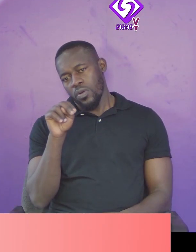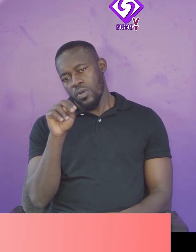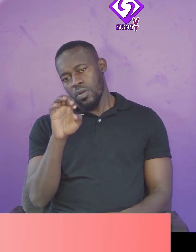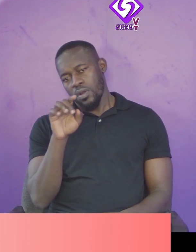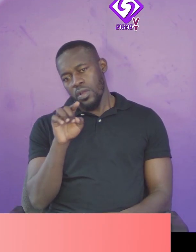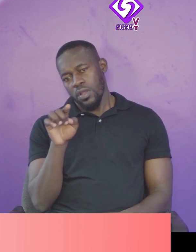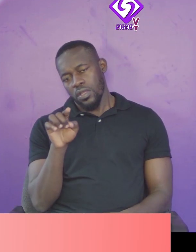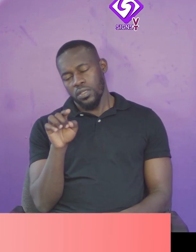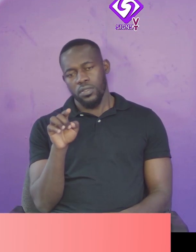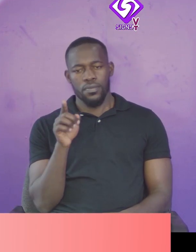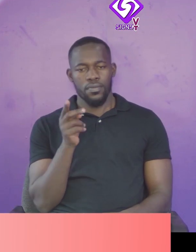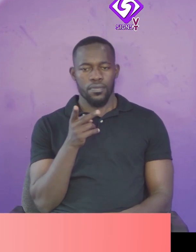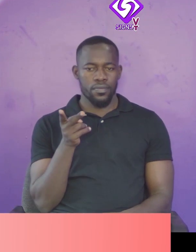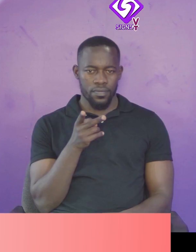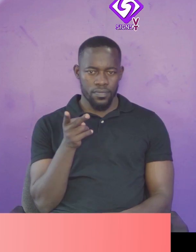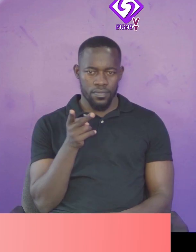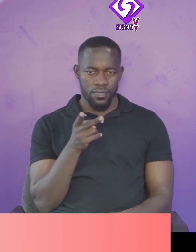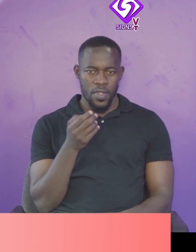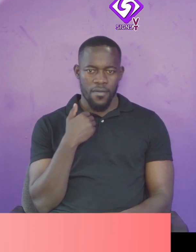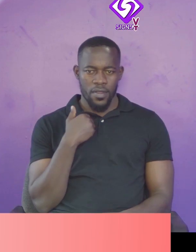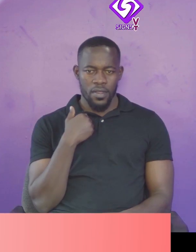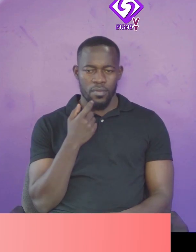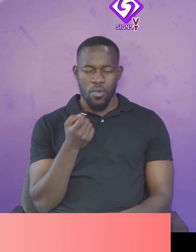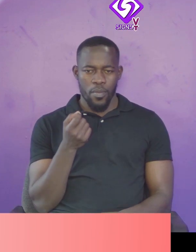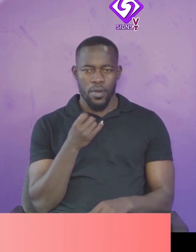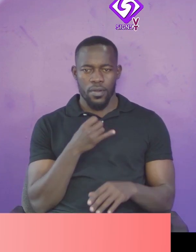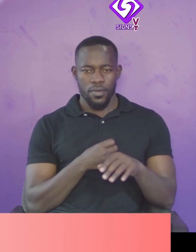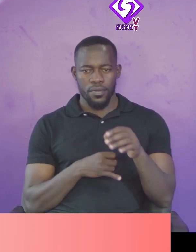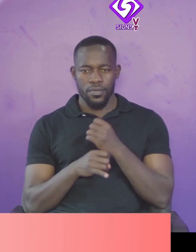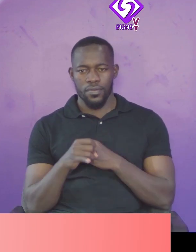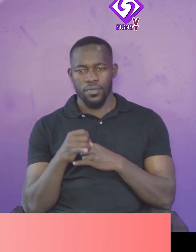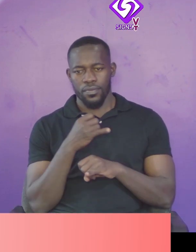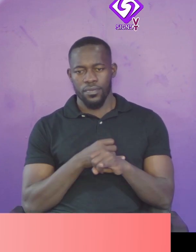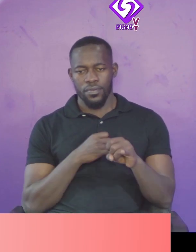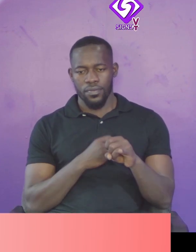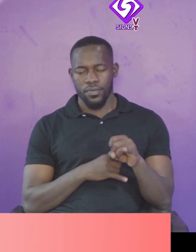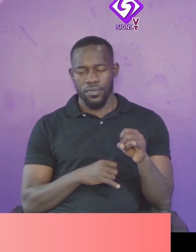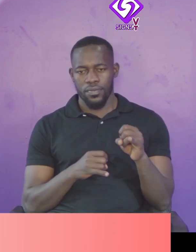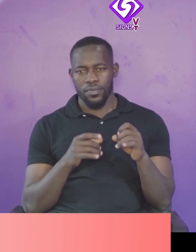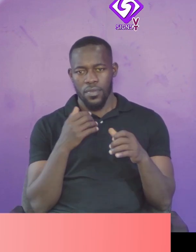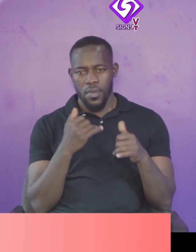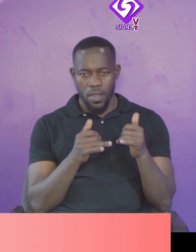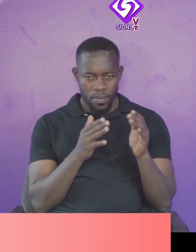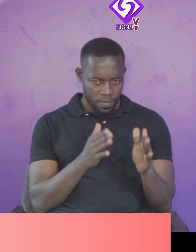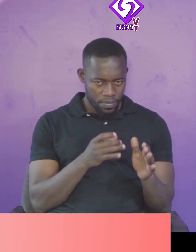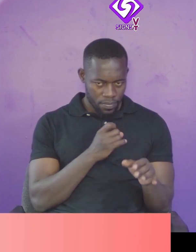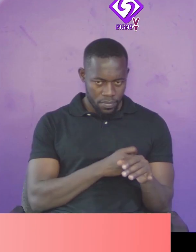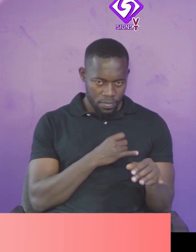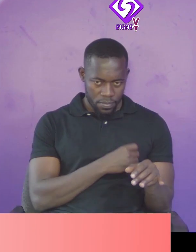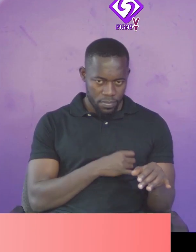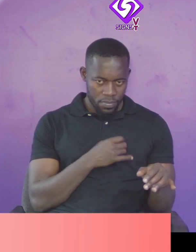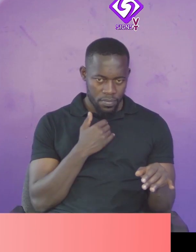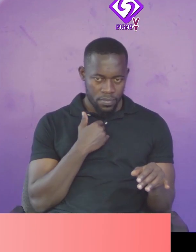from Wolves, he has been having some injuries. And the player, when a player has some injuries,